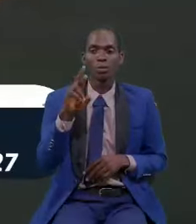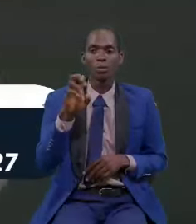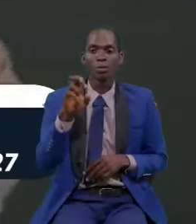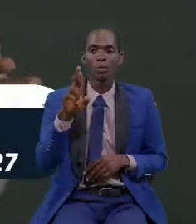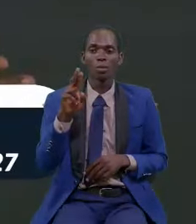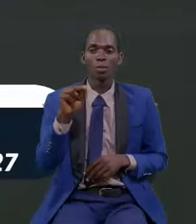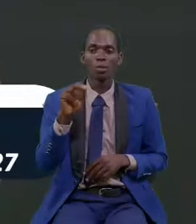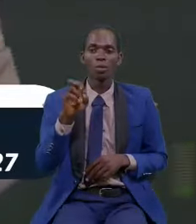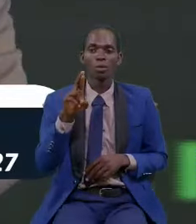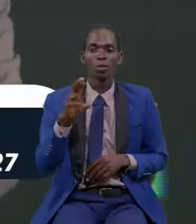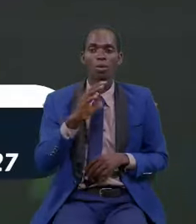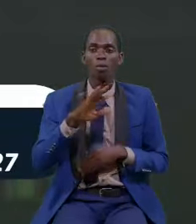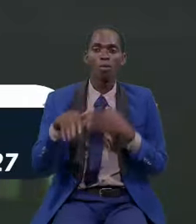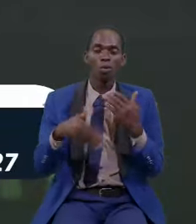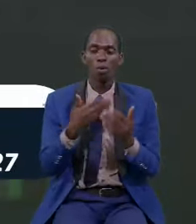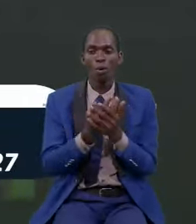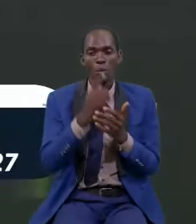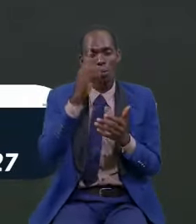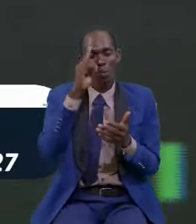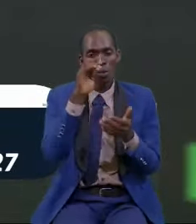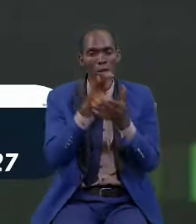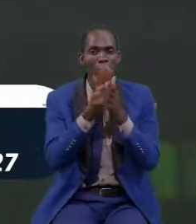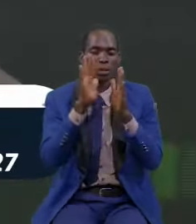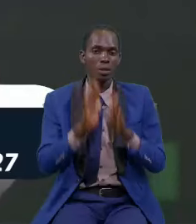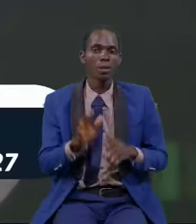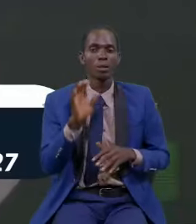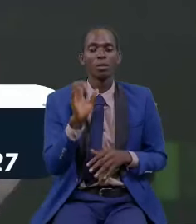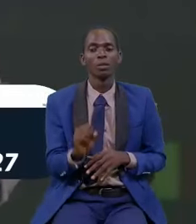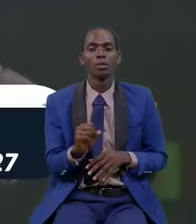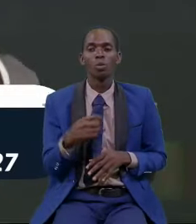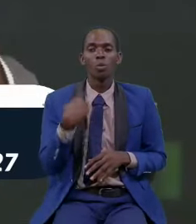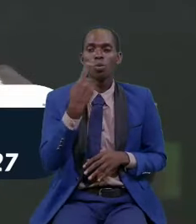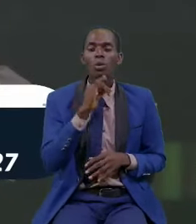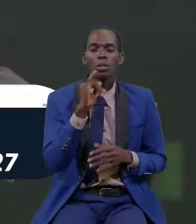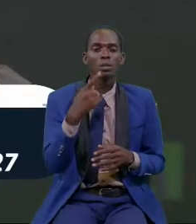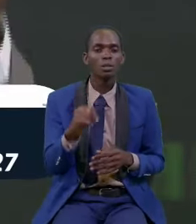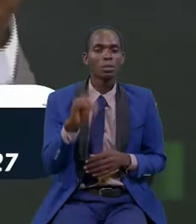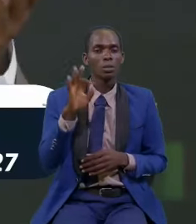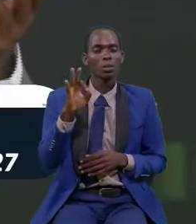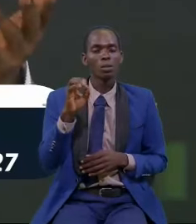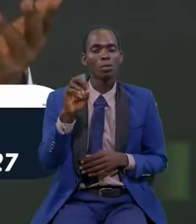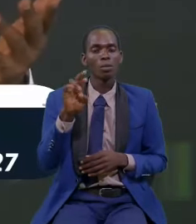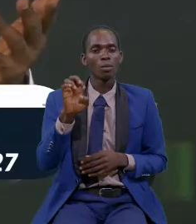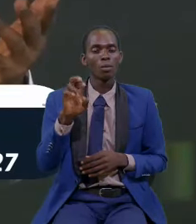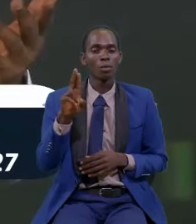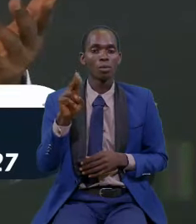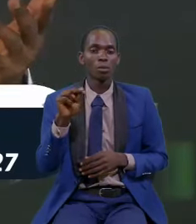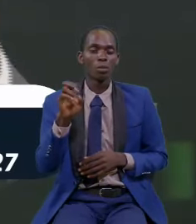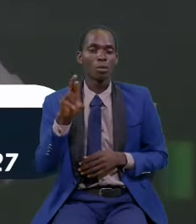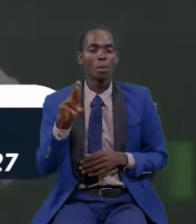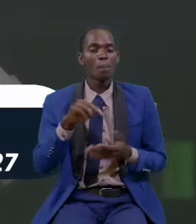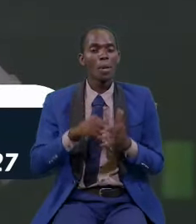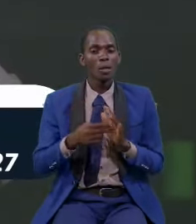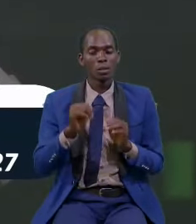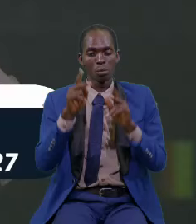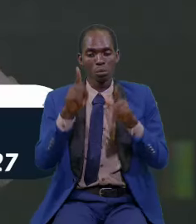forerunner of all believers. Who is the forerunner? The one that runs before you.